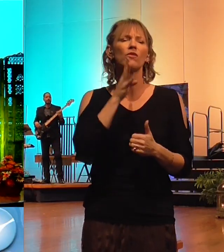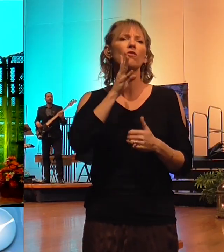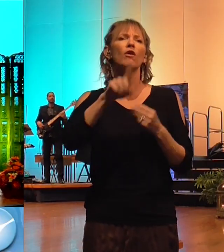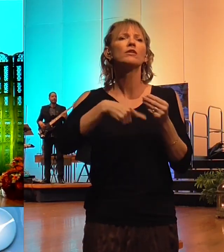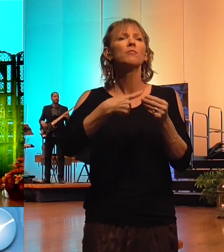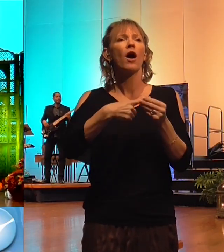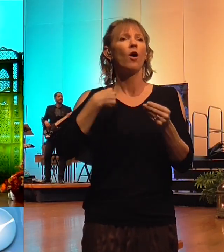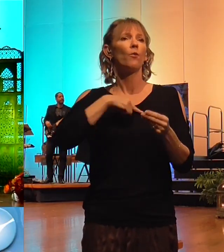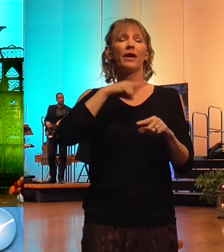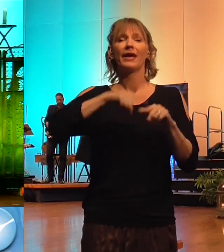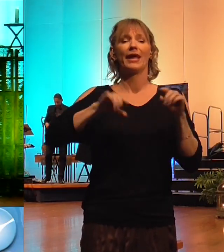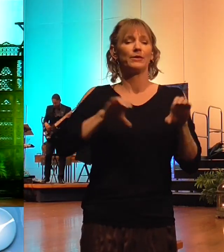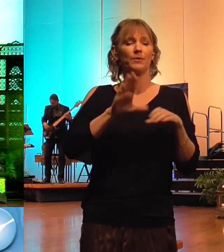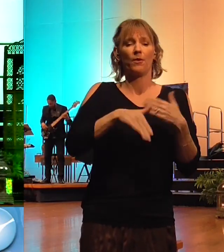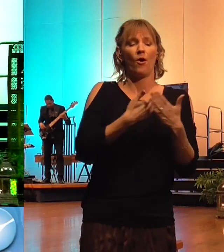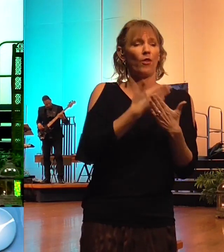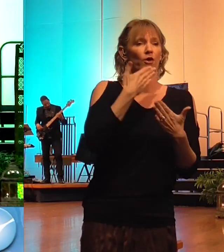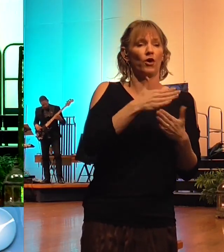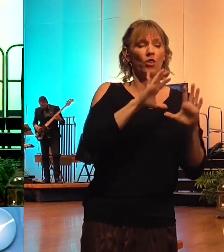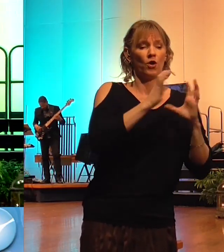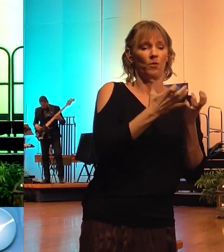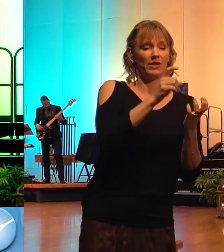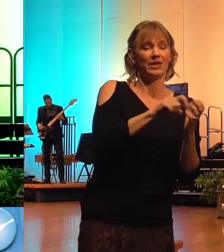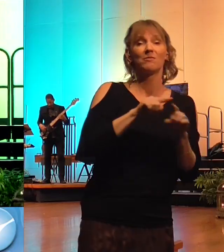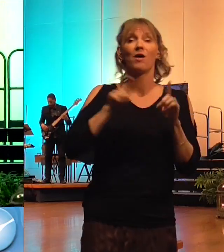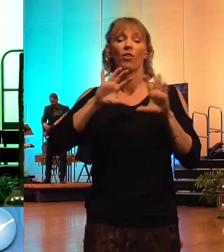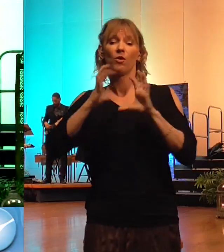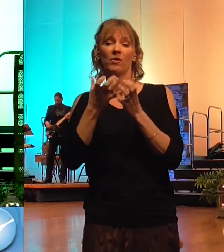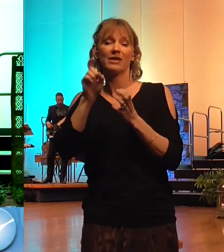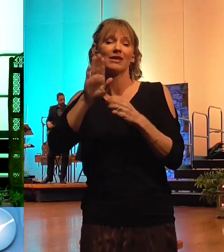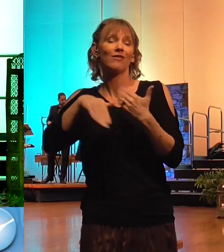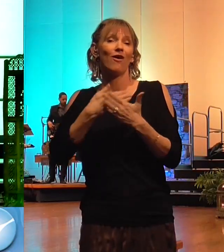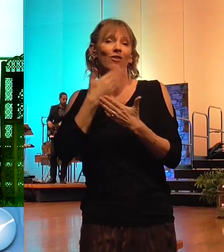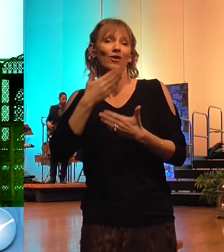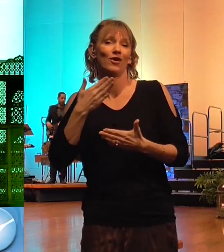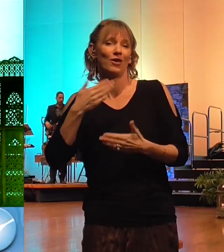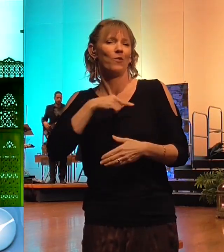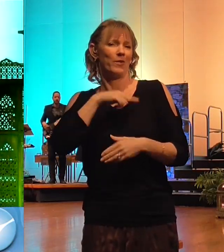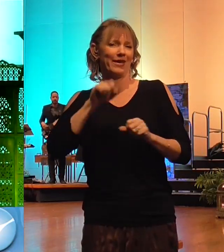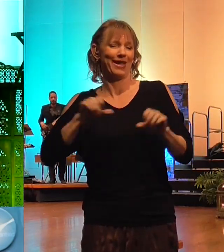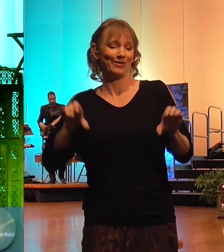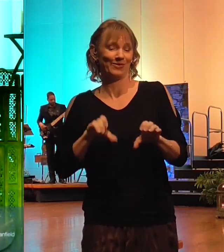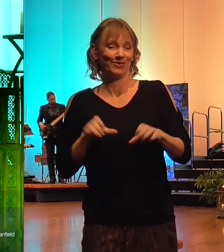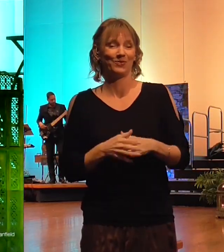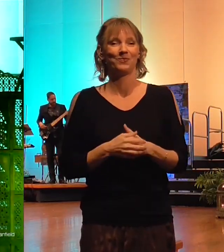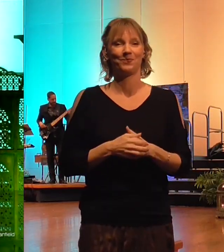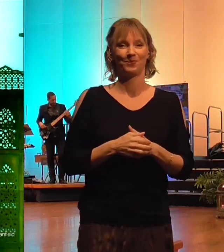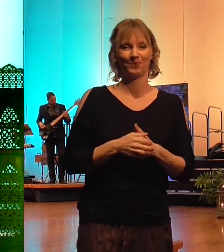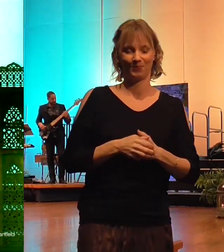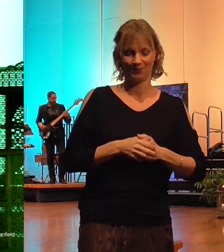do all the good the world needs, but the world needs all the good that we can do. Here we go.